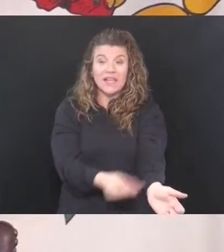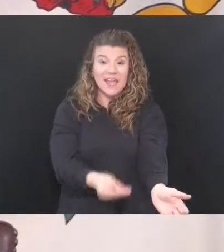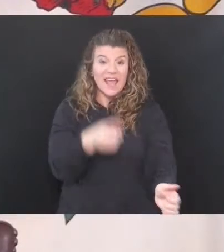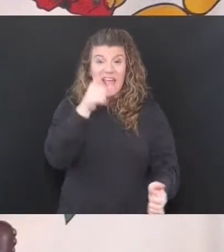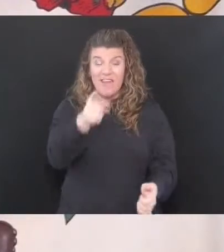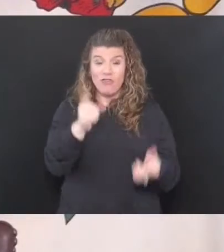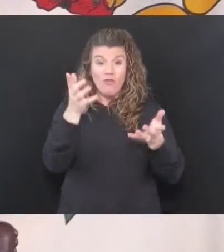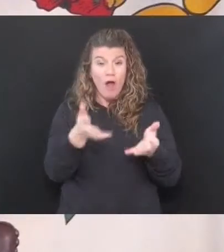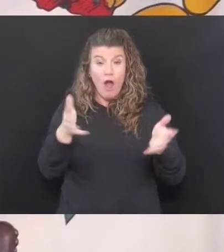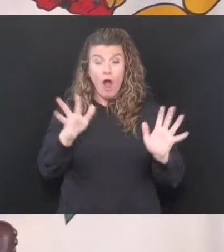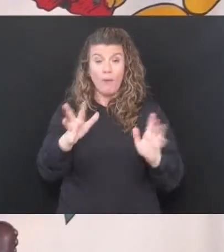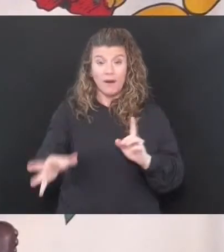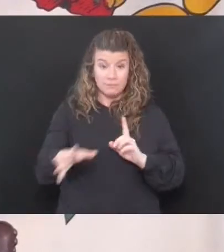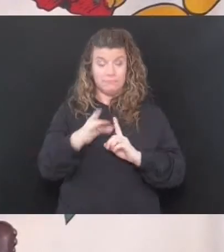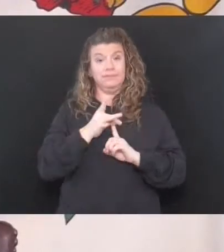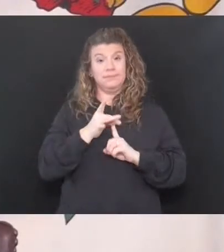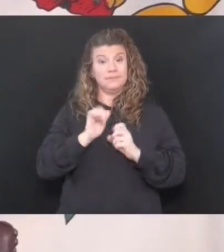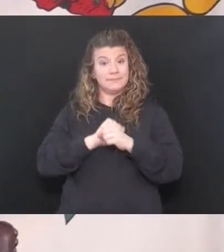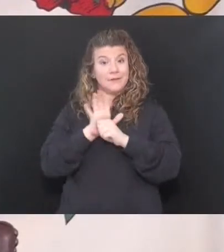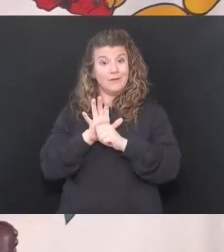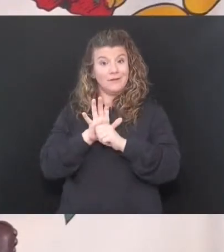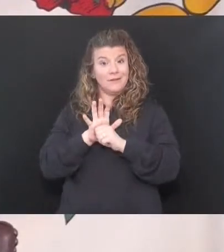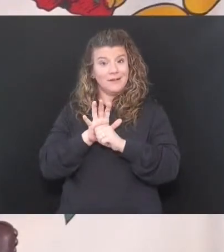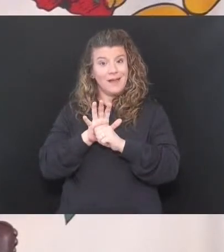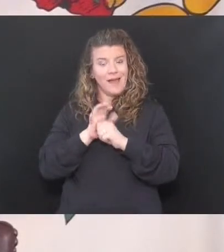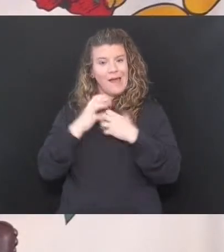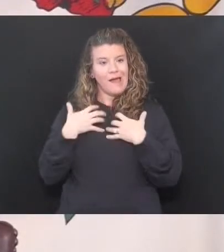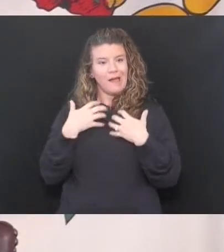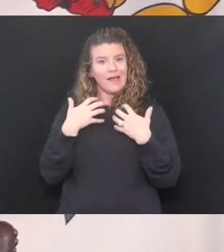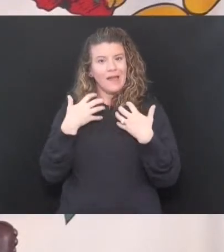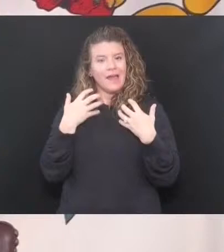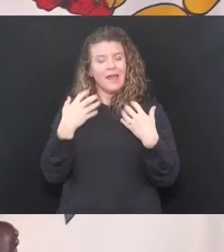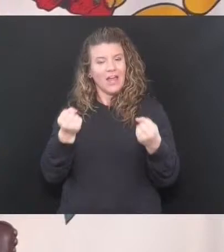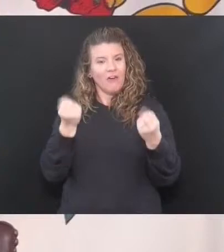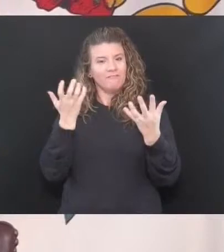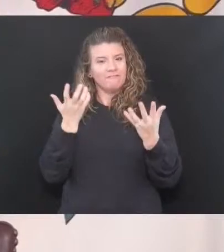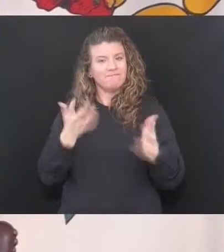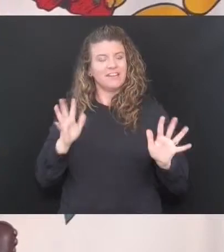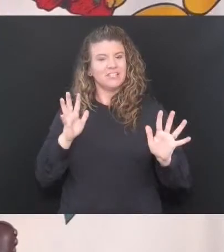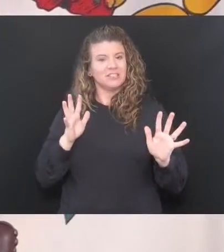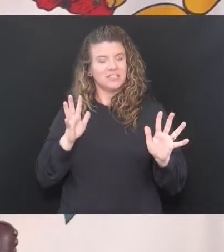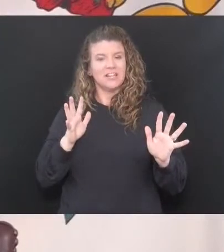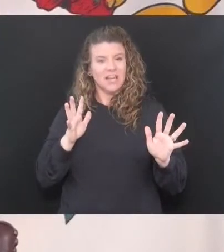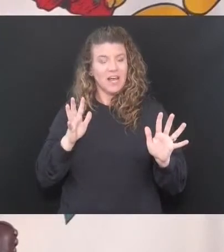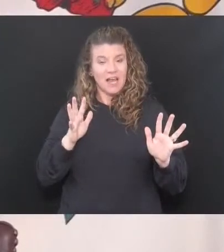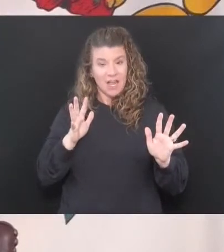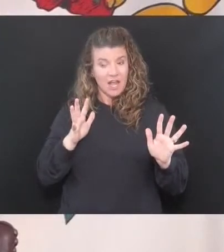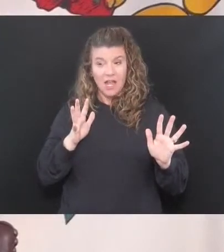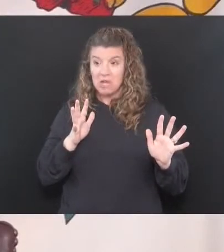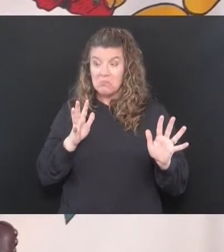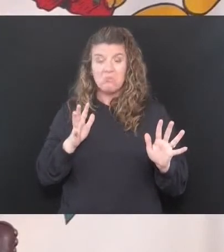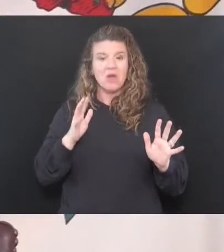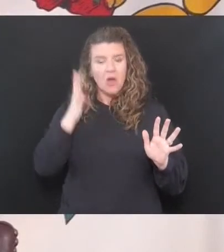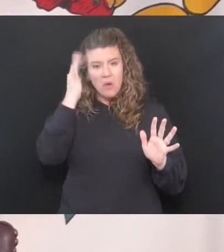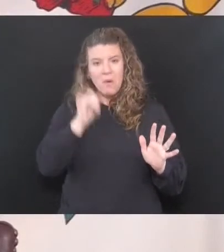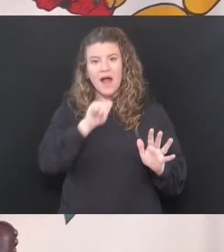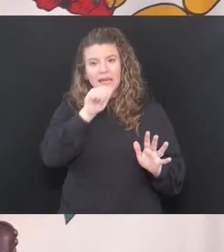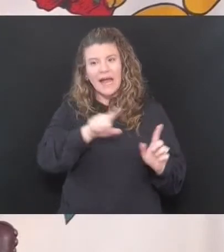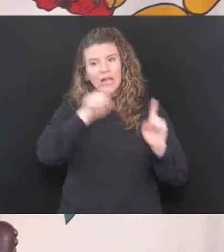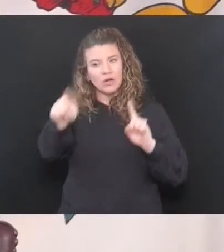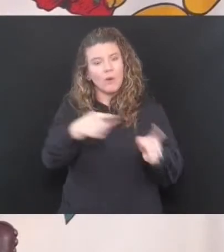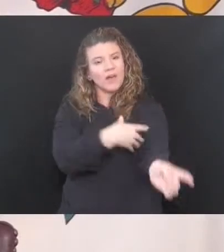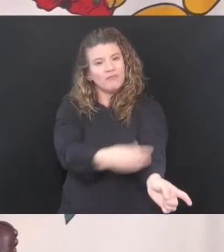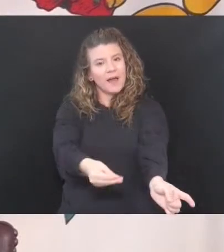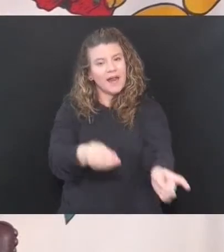if you've been blessed by God above, you know, and you've had this terrible, terrible killer and you've gotten over it. Absolutely,